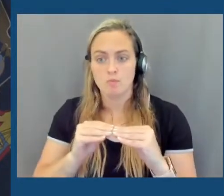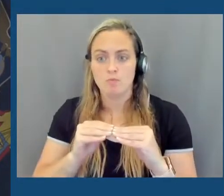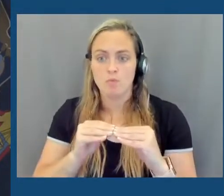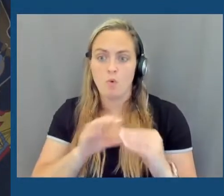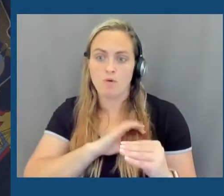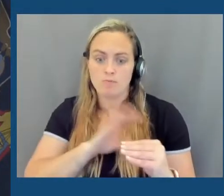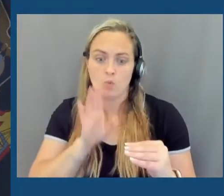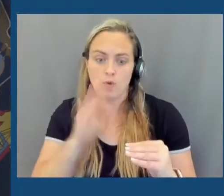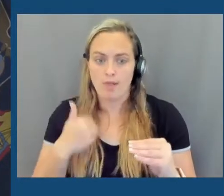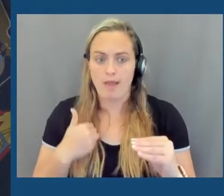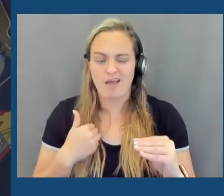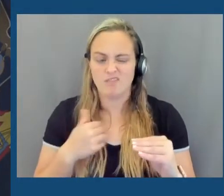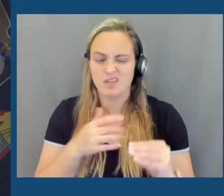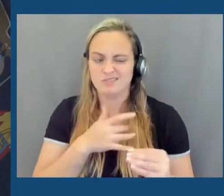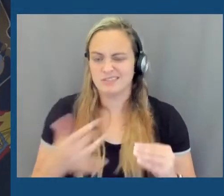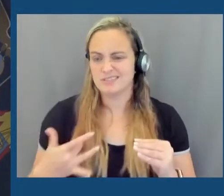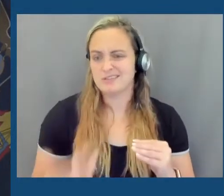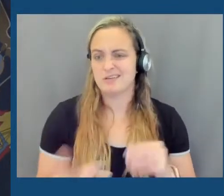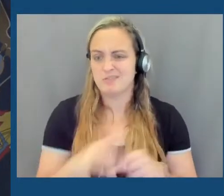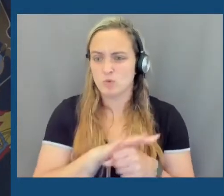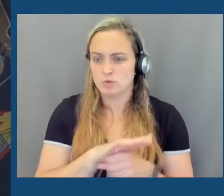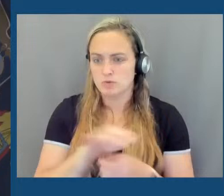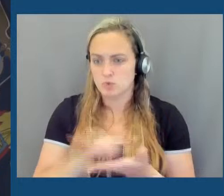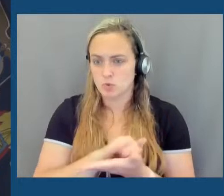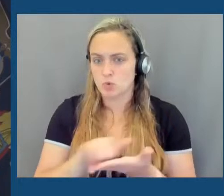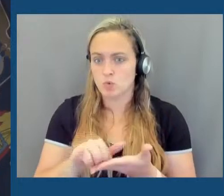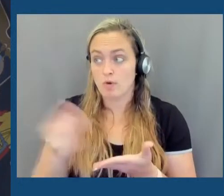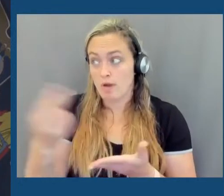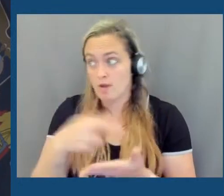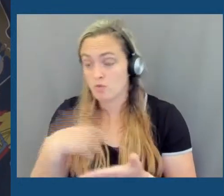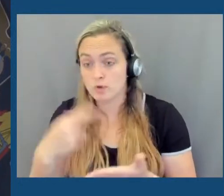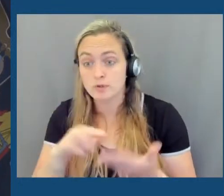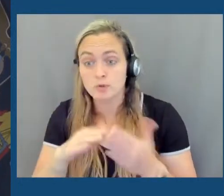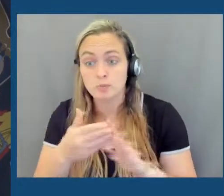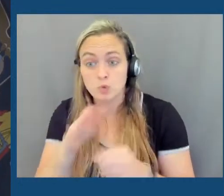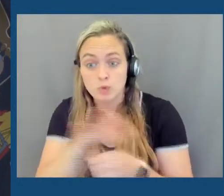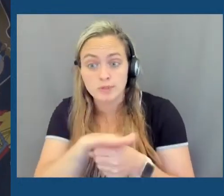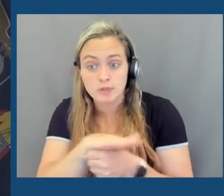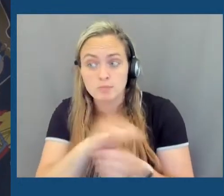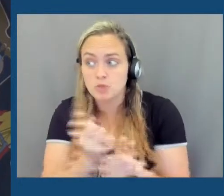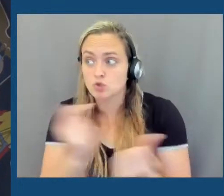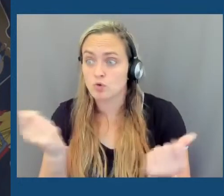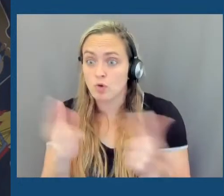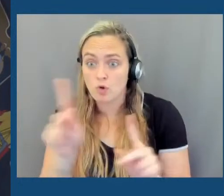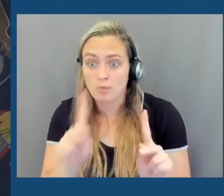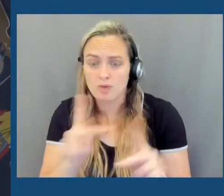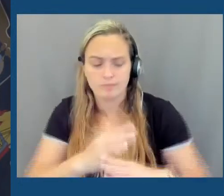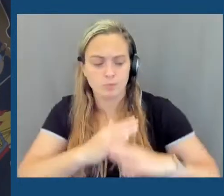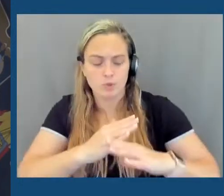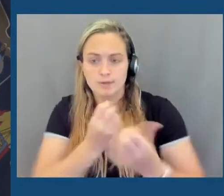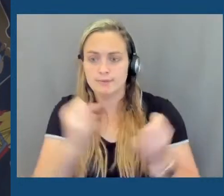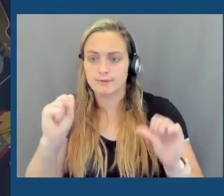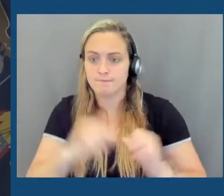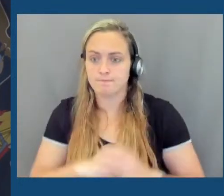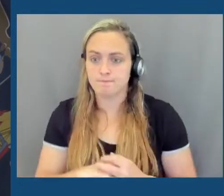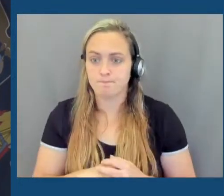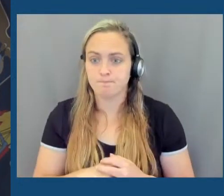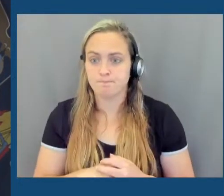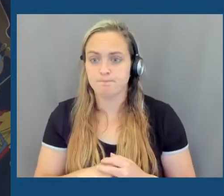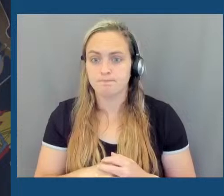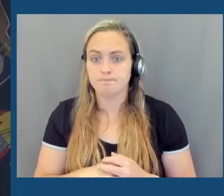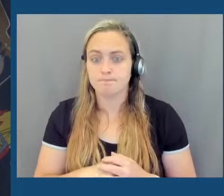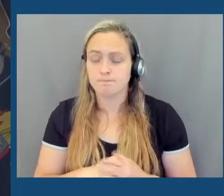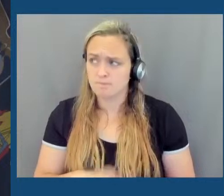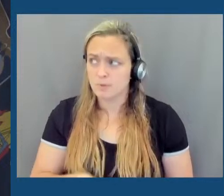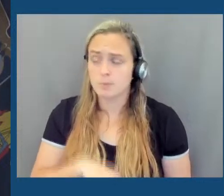all over New York. They'll be stationed at high-risk community sites to ensure that everyone is protected. And I want to say how proud